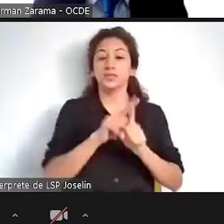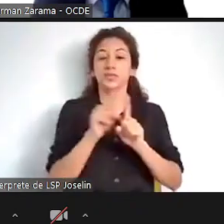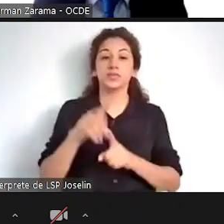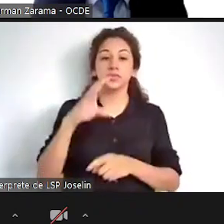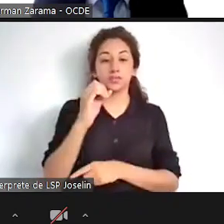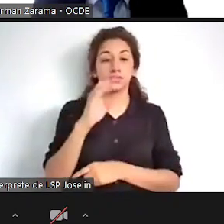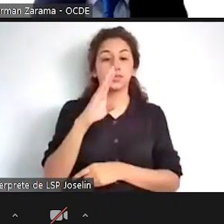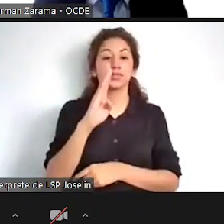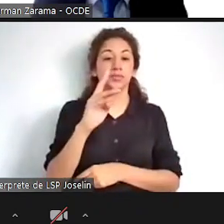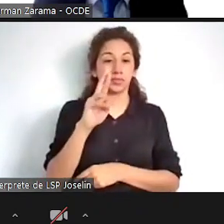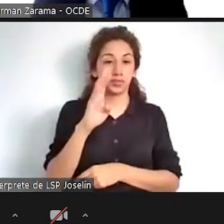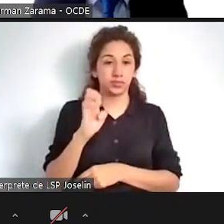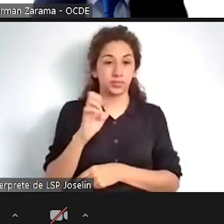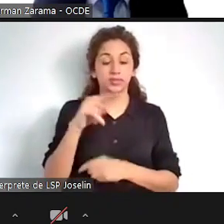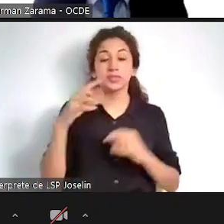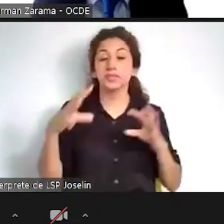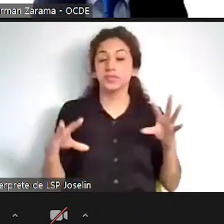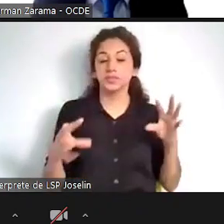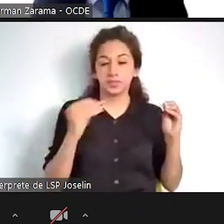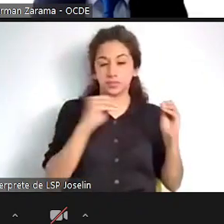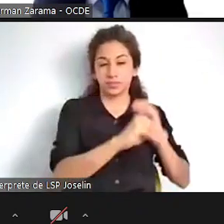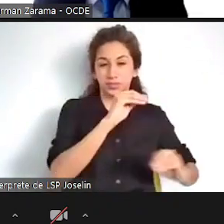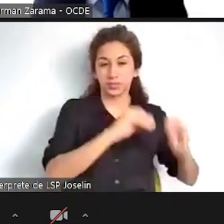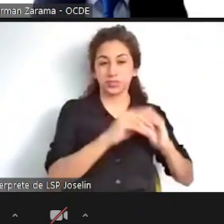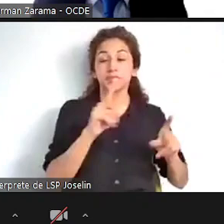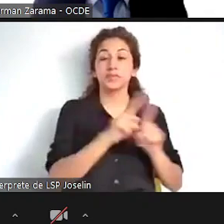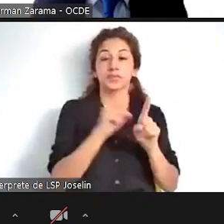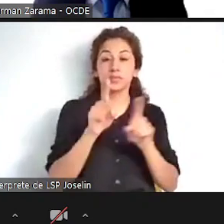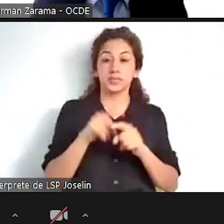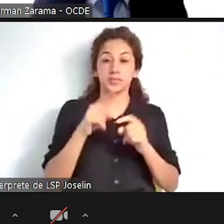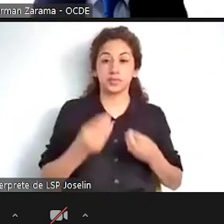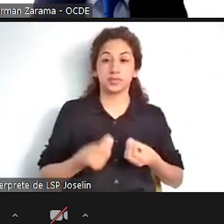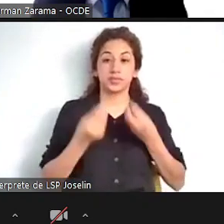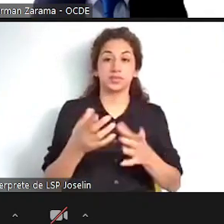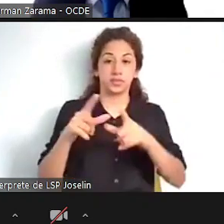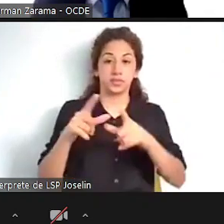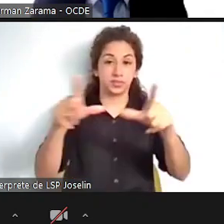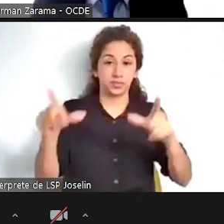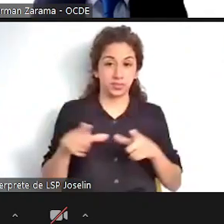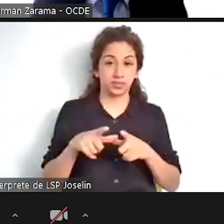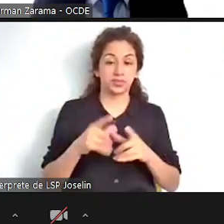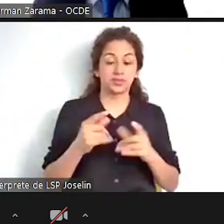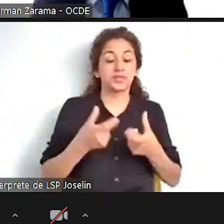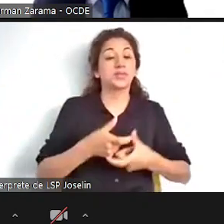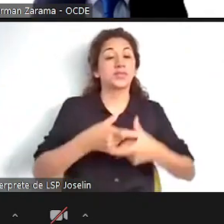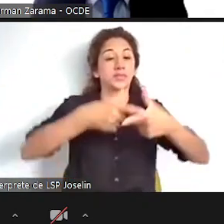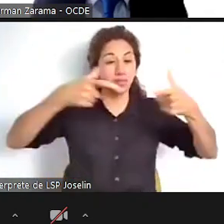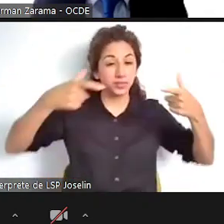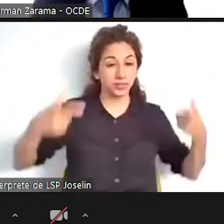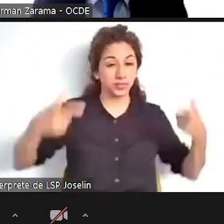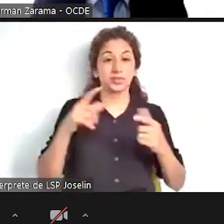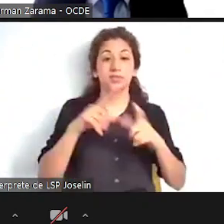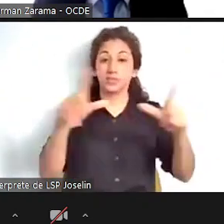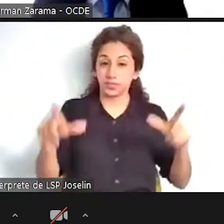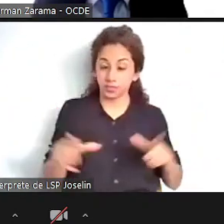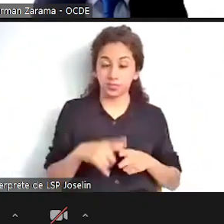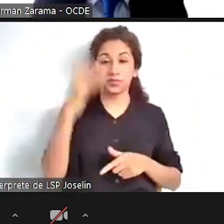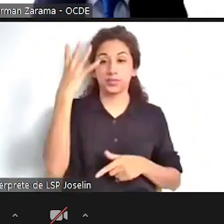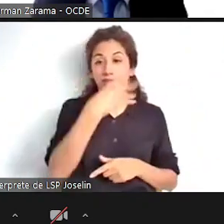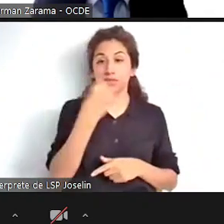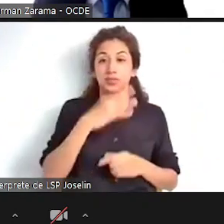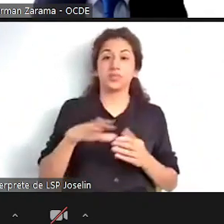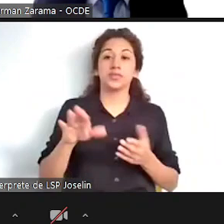reservations of cold harbor that base the primary base to contribute to the sector high a big